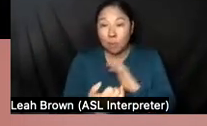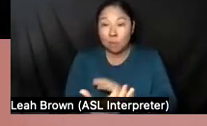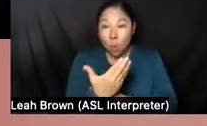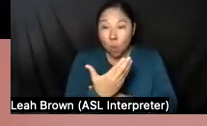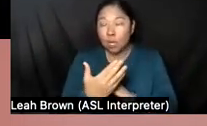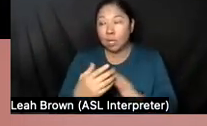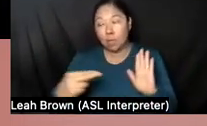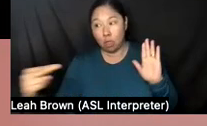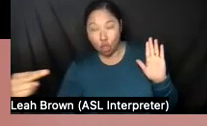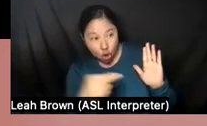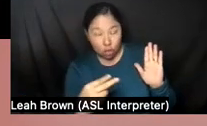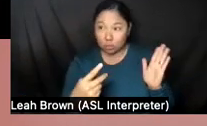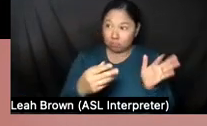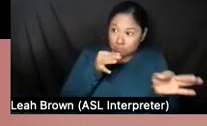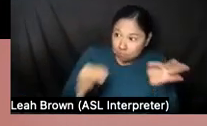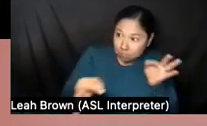their day.